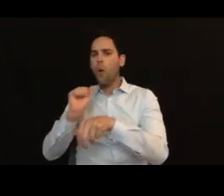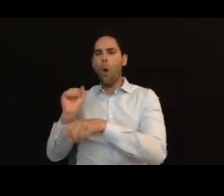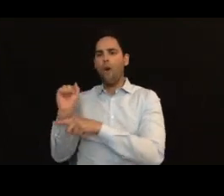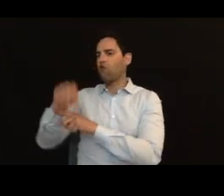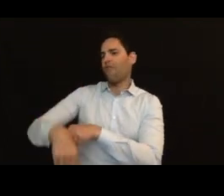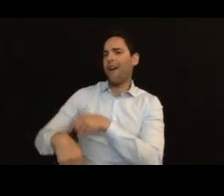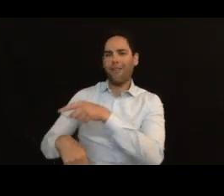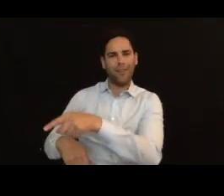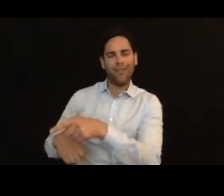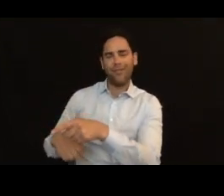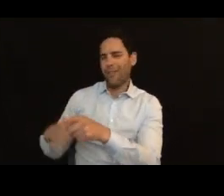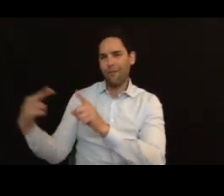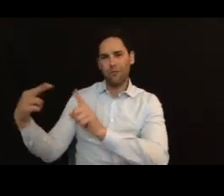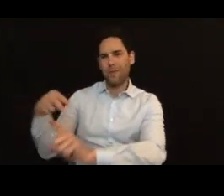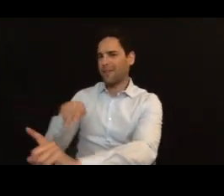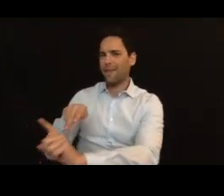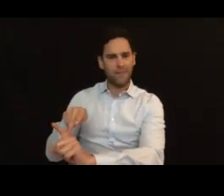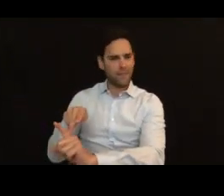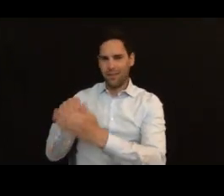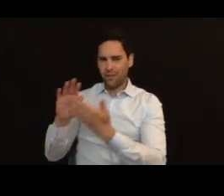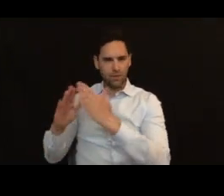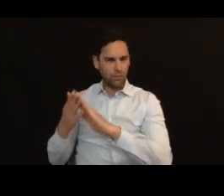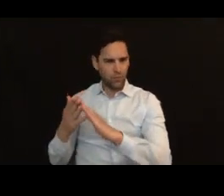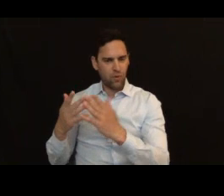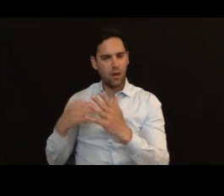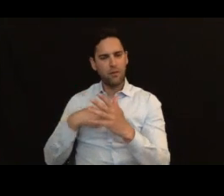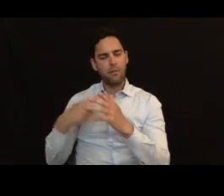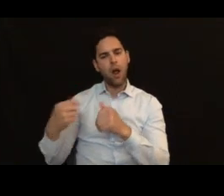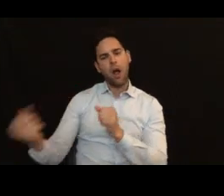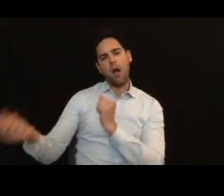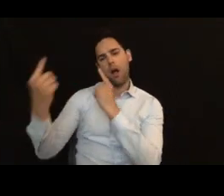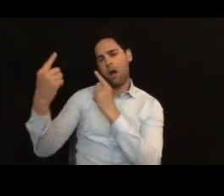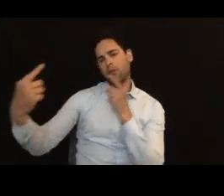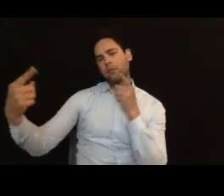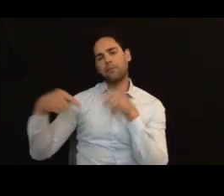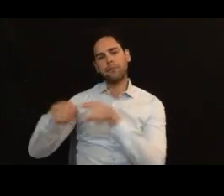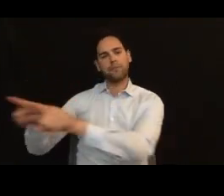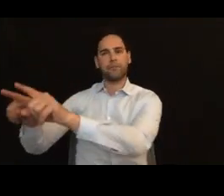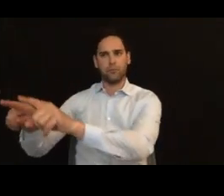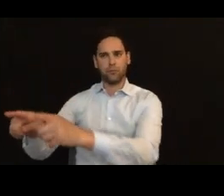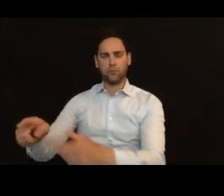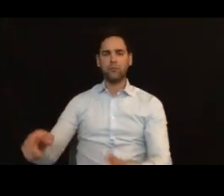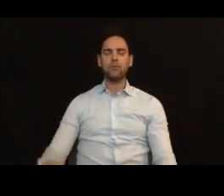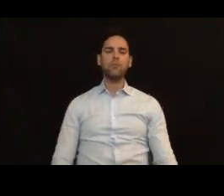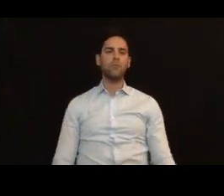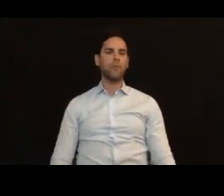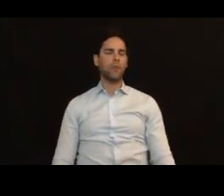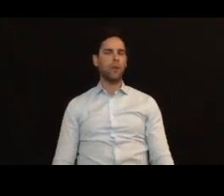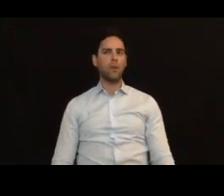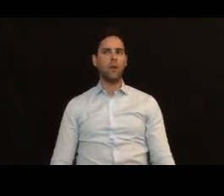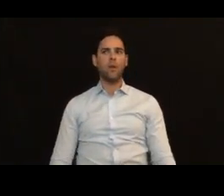in the community itself. And it's undeniable that every person that moves through the